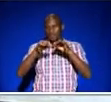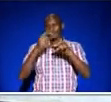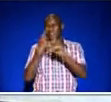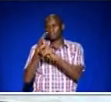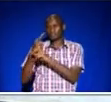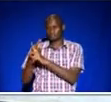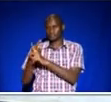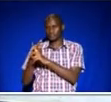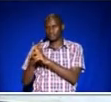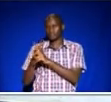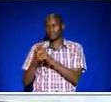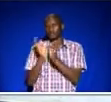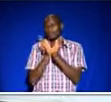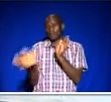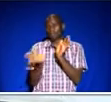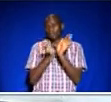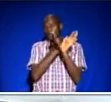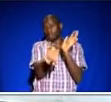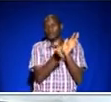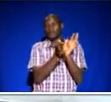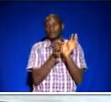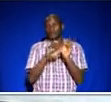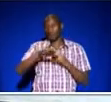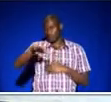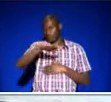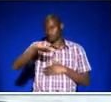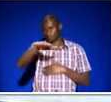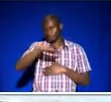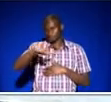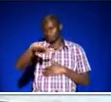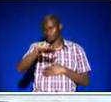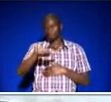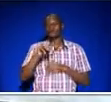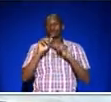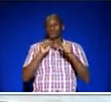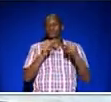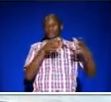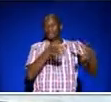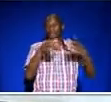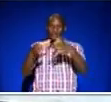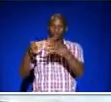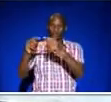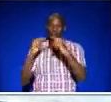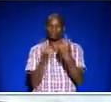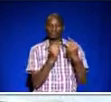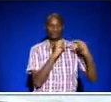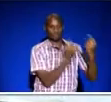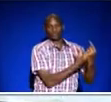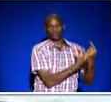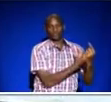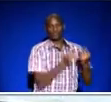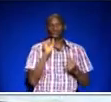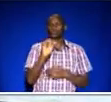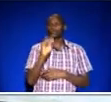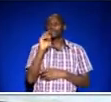different branches of physics or different areas. They'll be categorized into groups. So